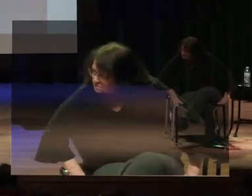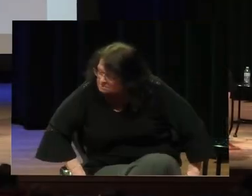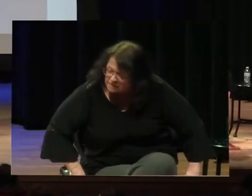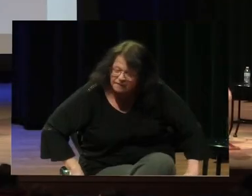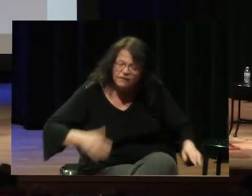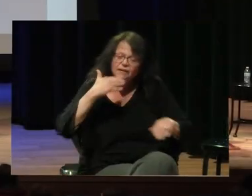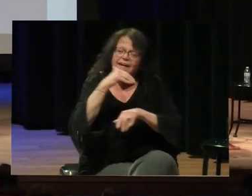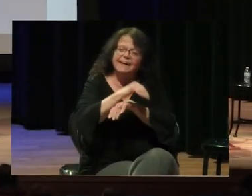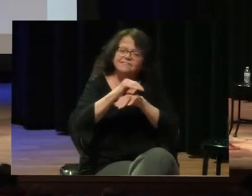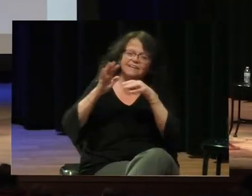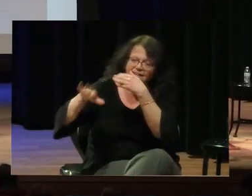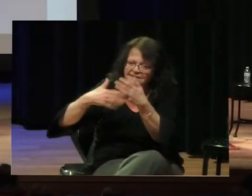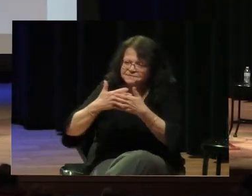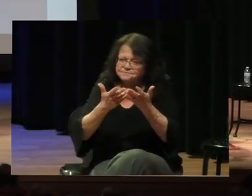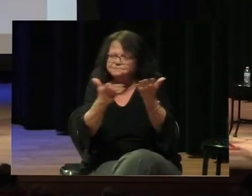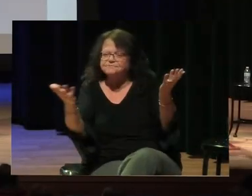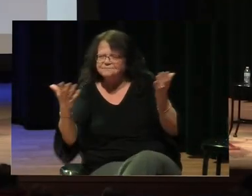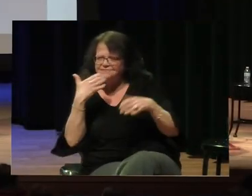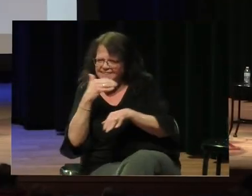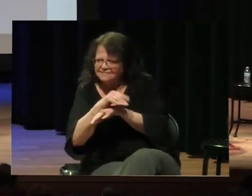Good evening, everyone.